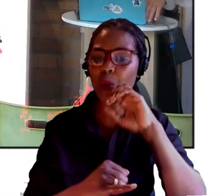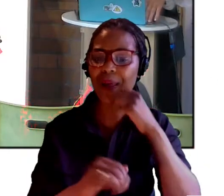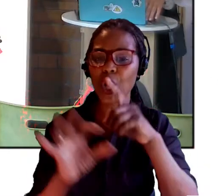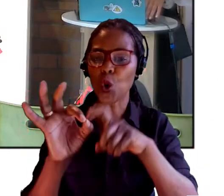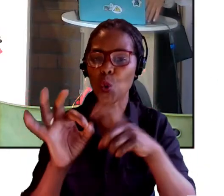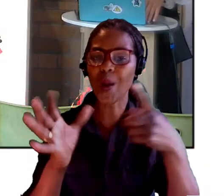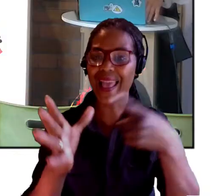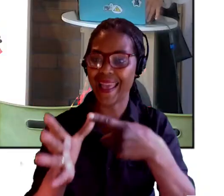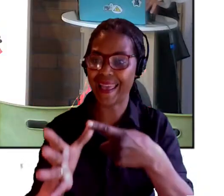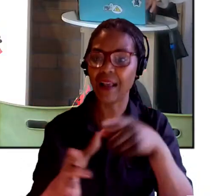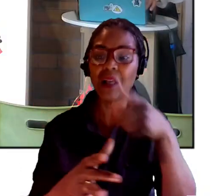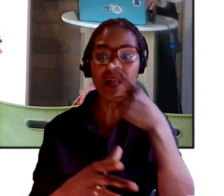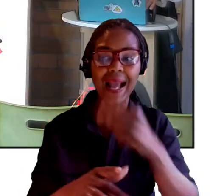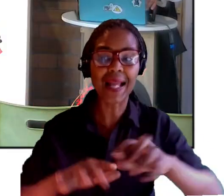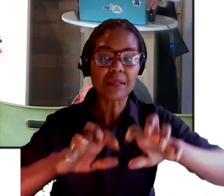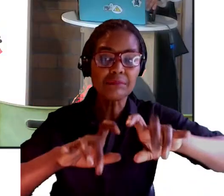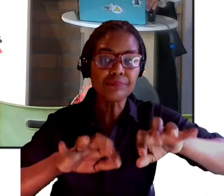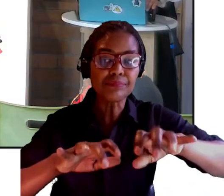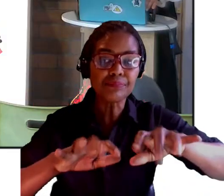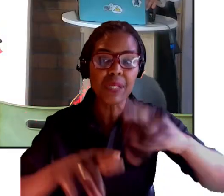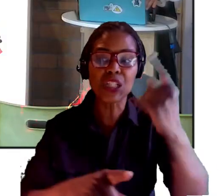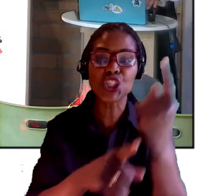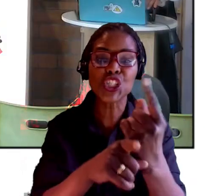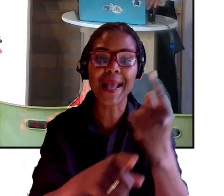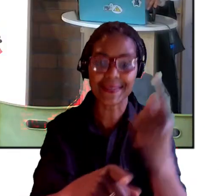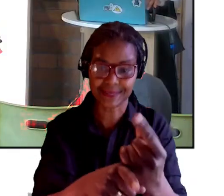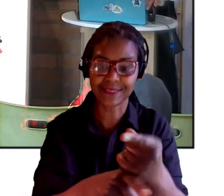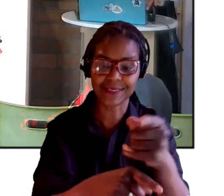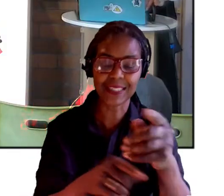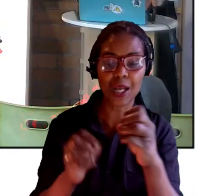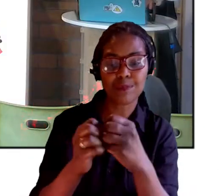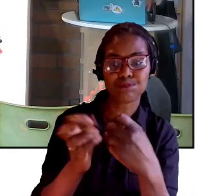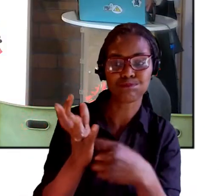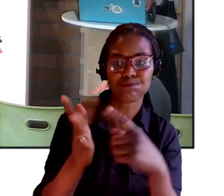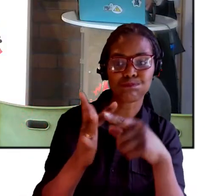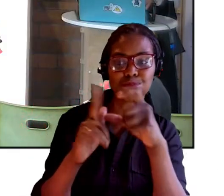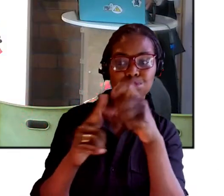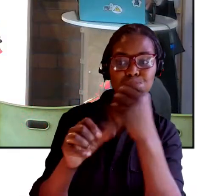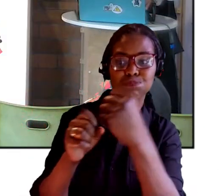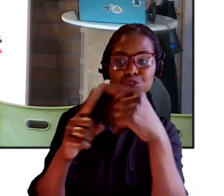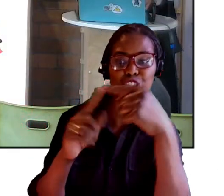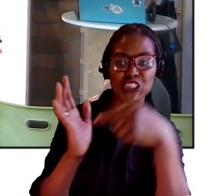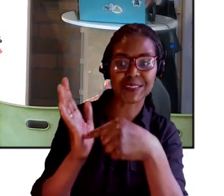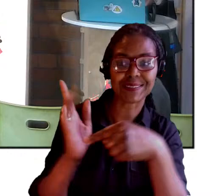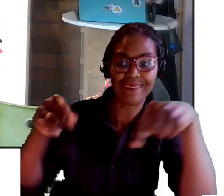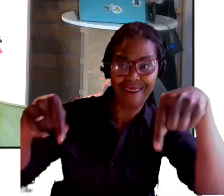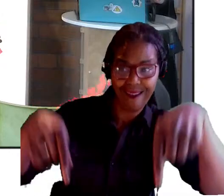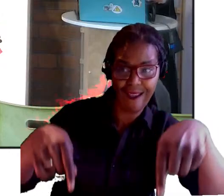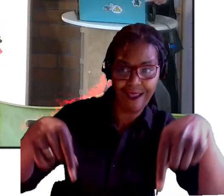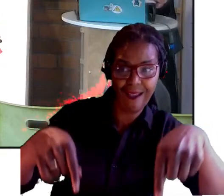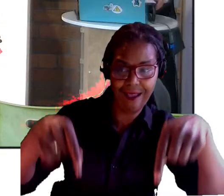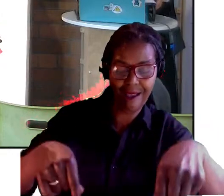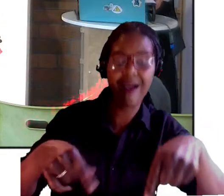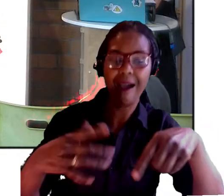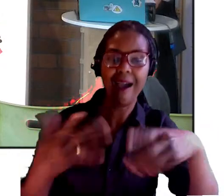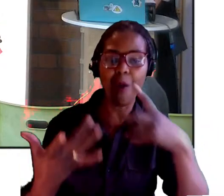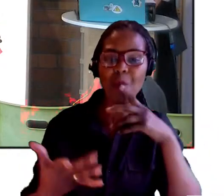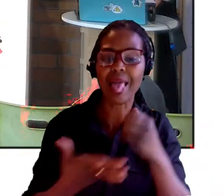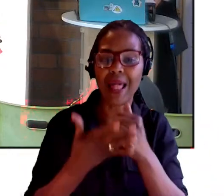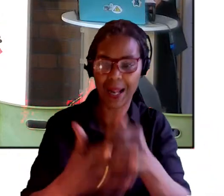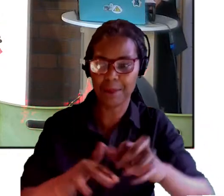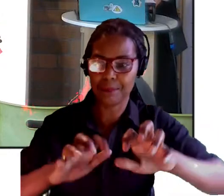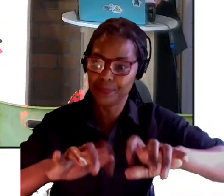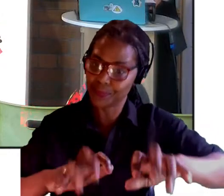the YouTube chat. Bridget is here and will be your voice in the room today. If you are in the building, please raise your hand and we'll send